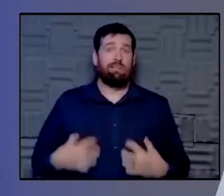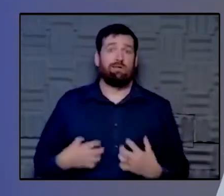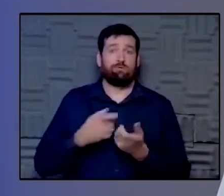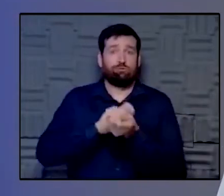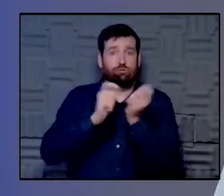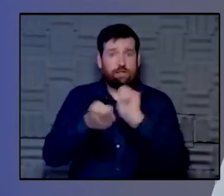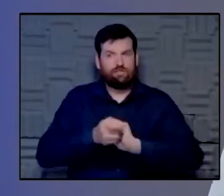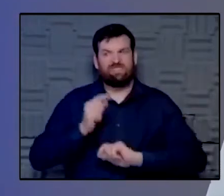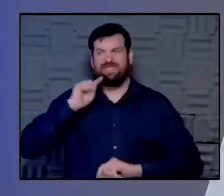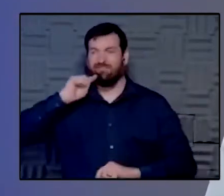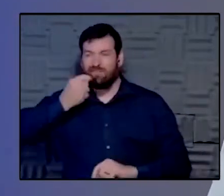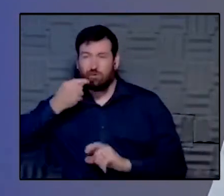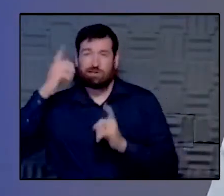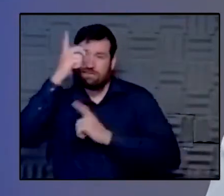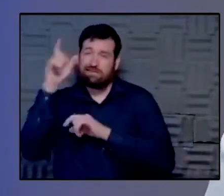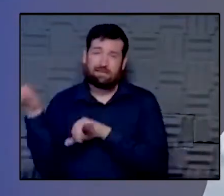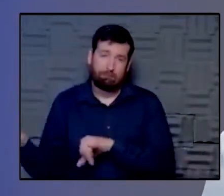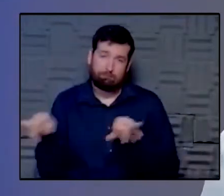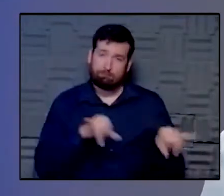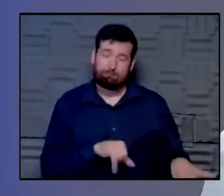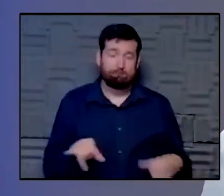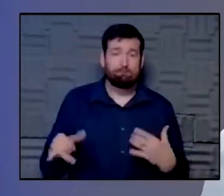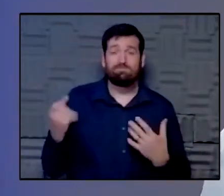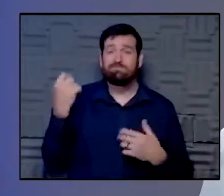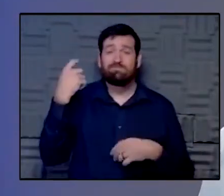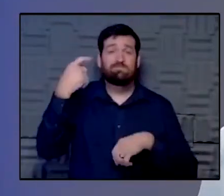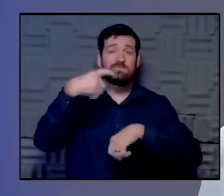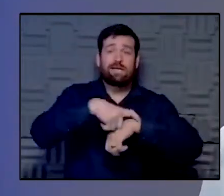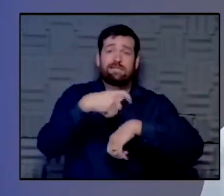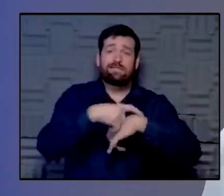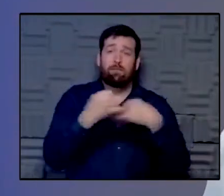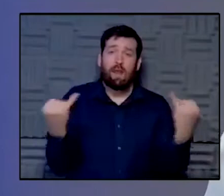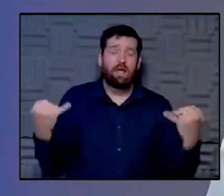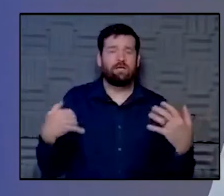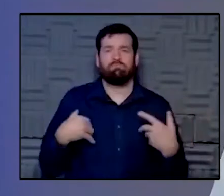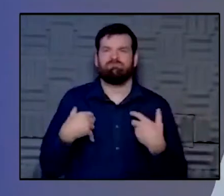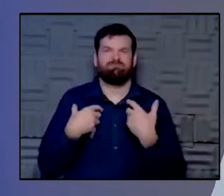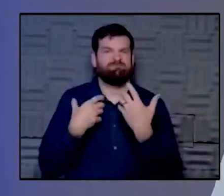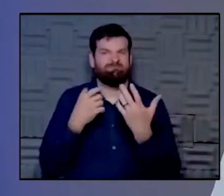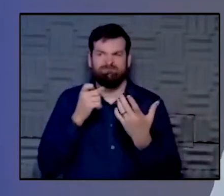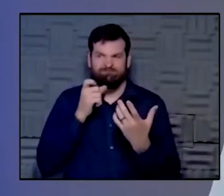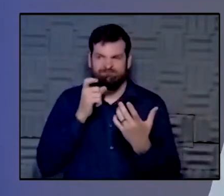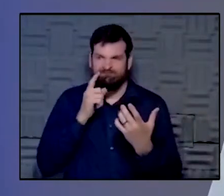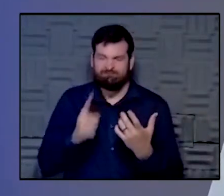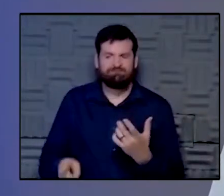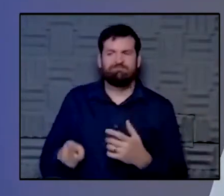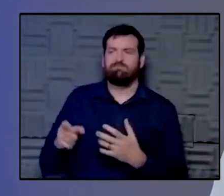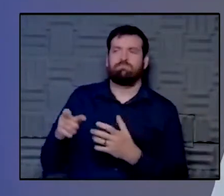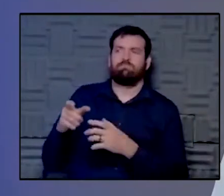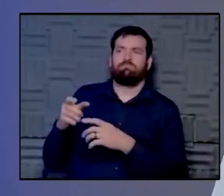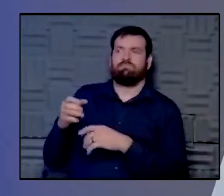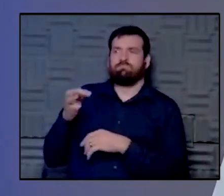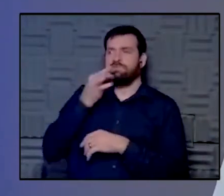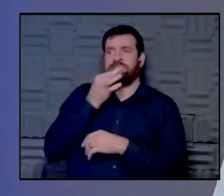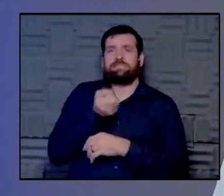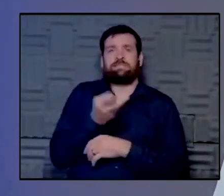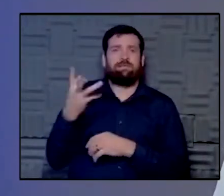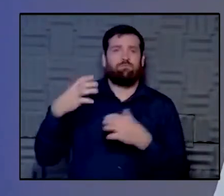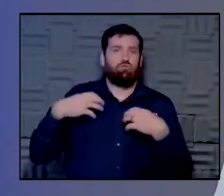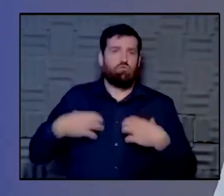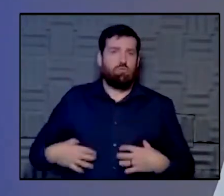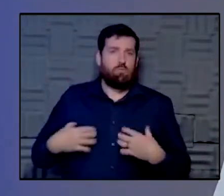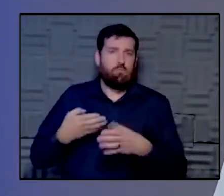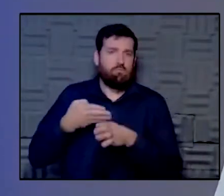disease. You know, we don't really know the time frame right now. We have our excellent pulmonologists, I think they have 3 or 4 now, who are actually in